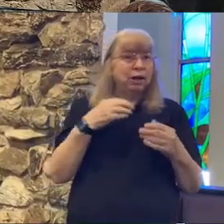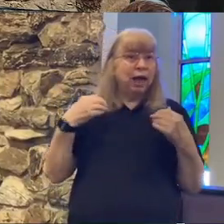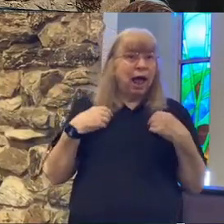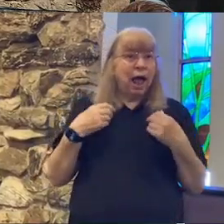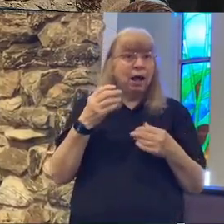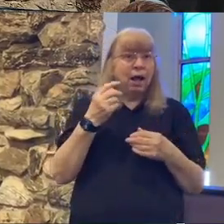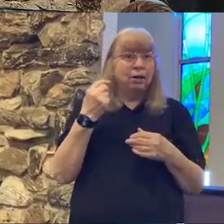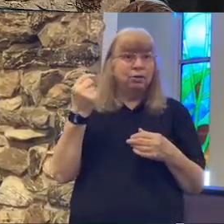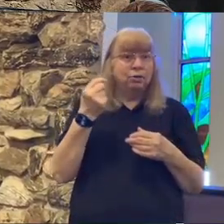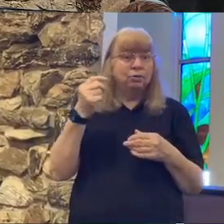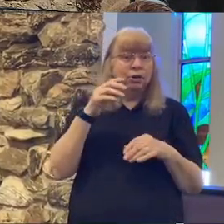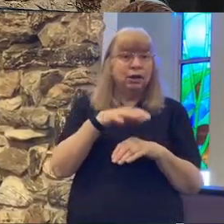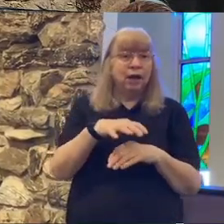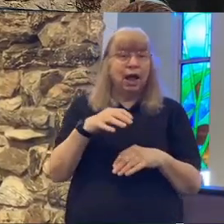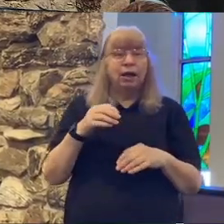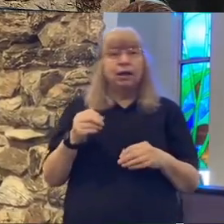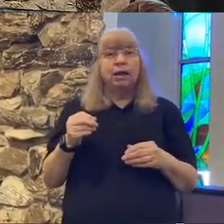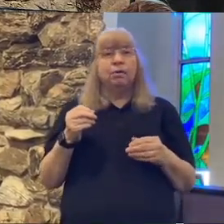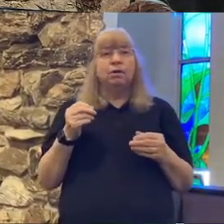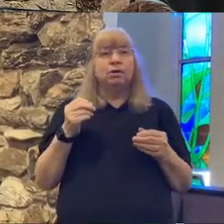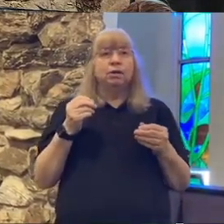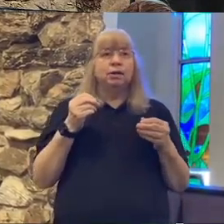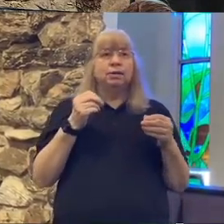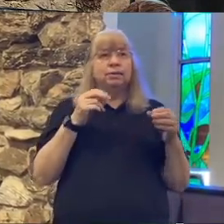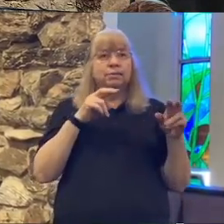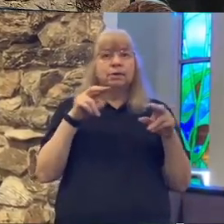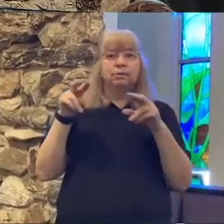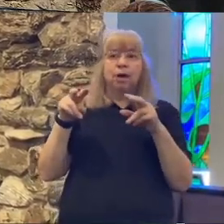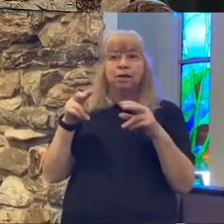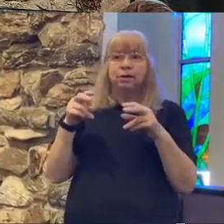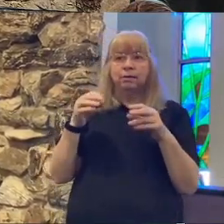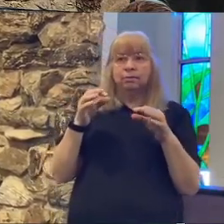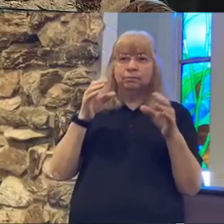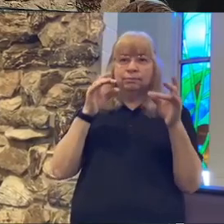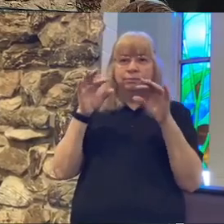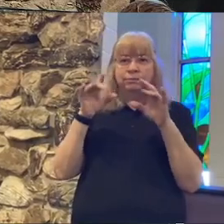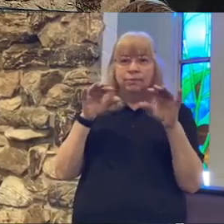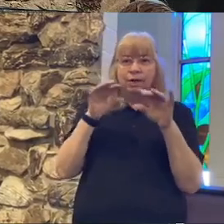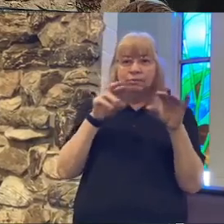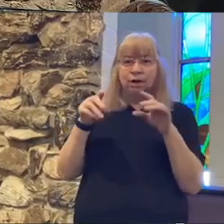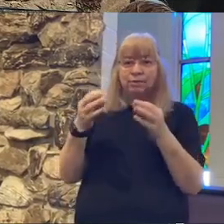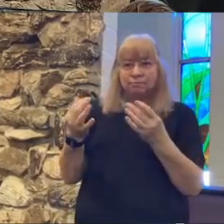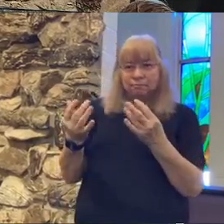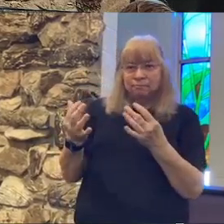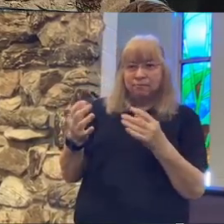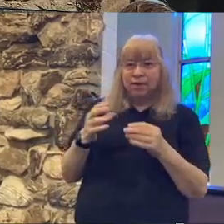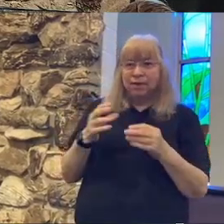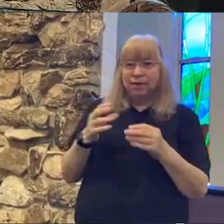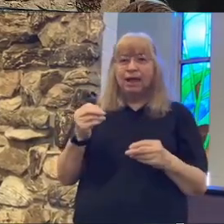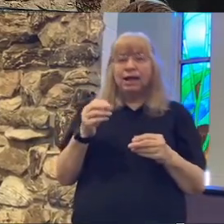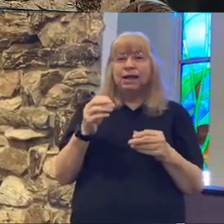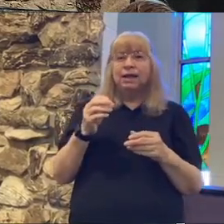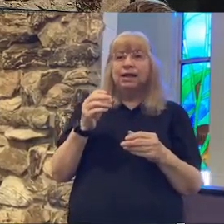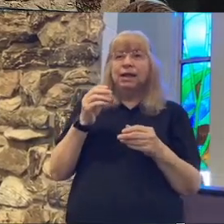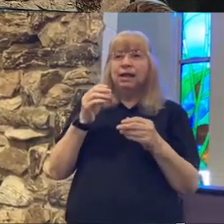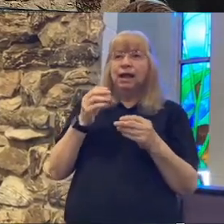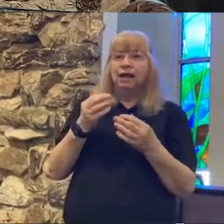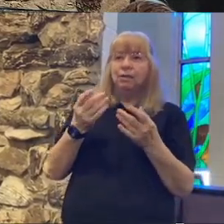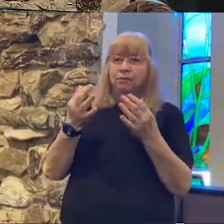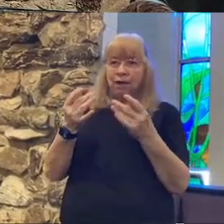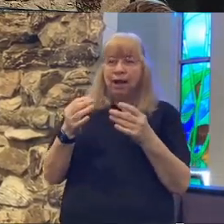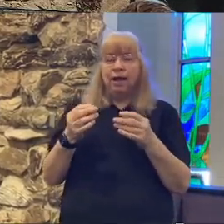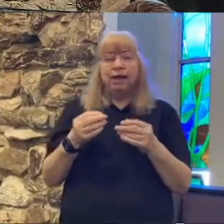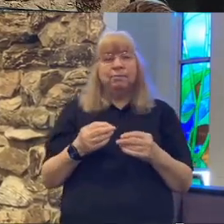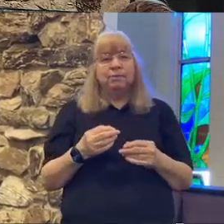Gethsemane prayer. It was just mesmerizing to sit there, watch this fire that was contained, the flames that were